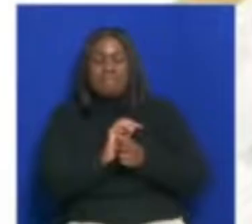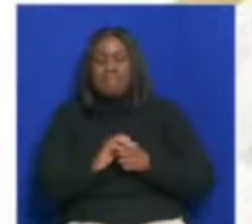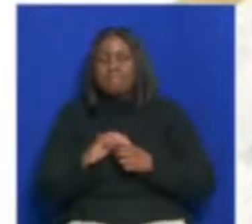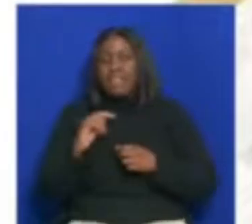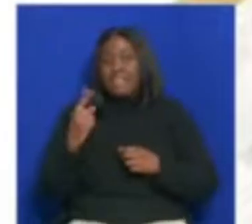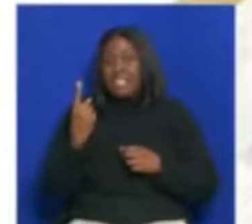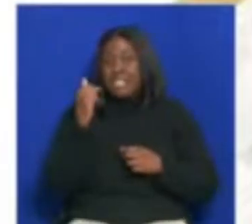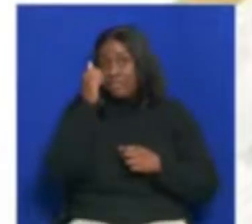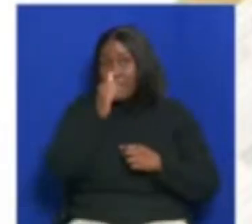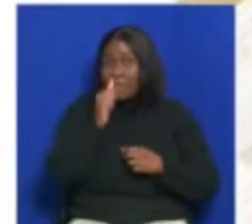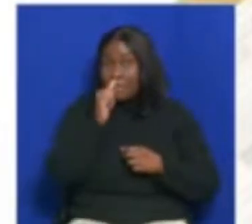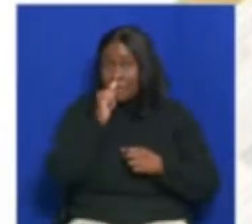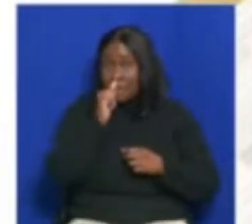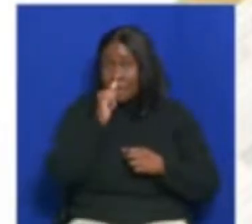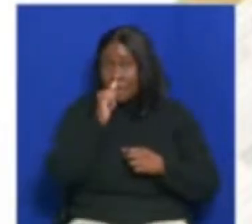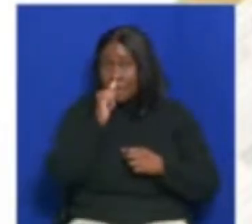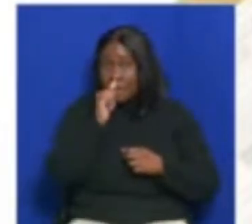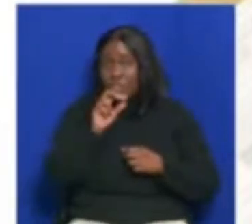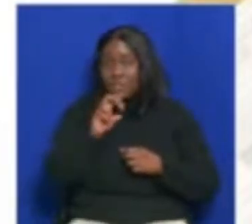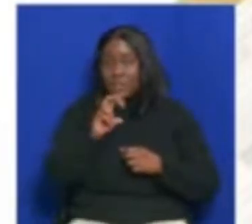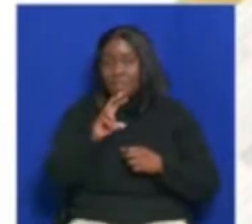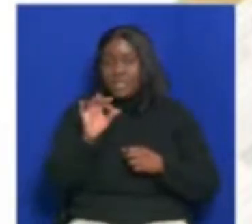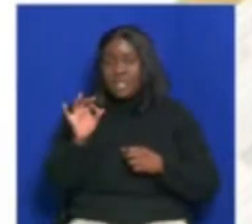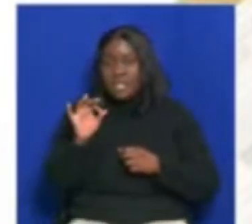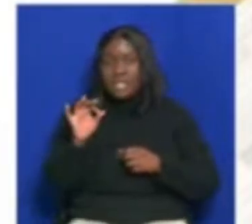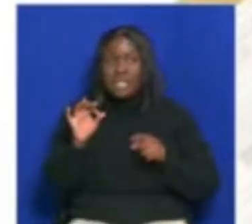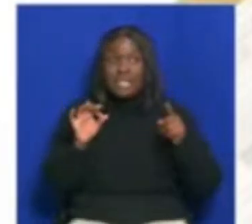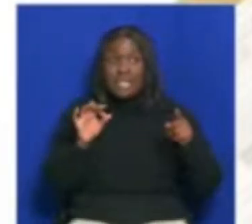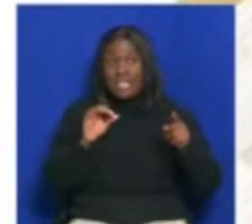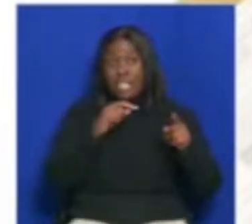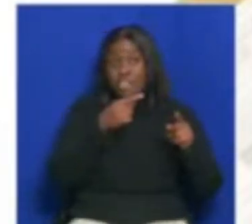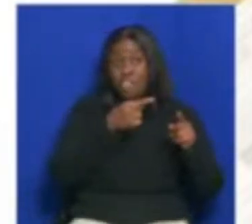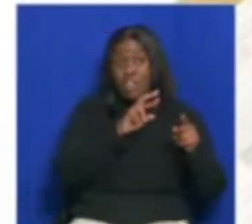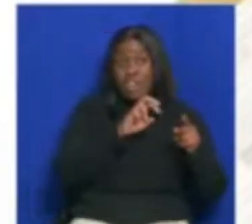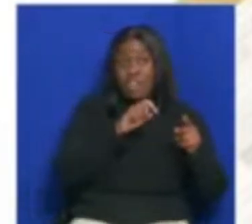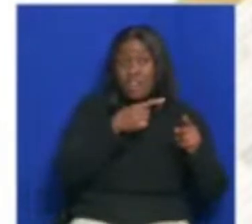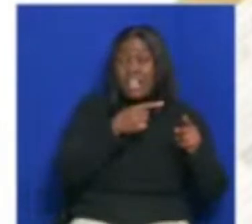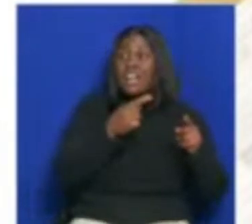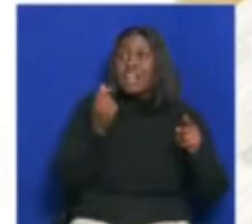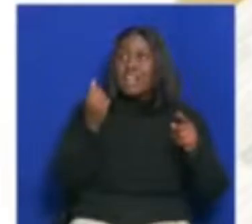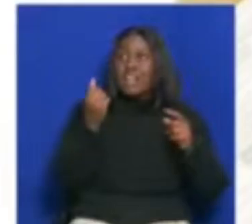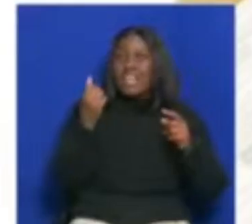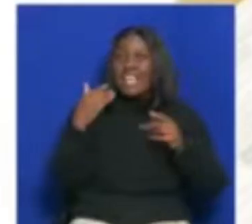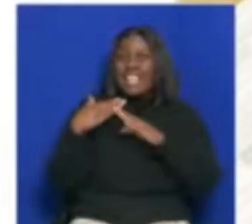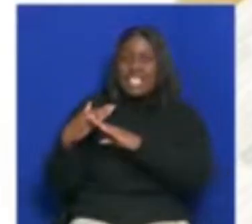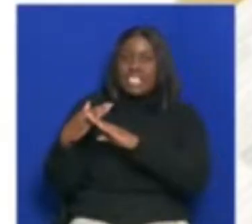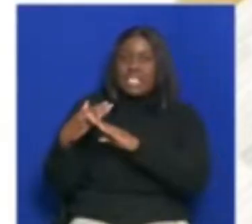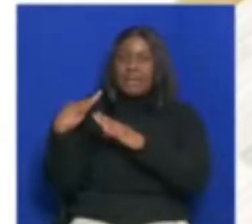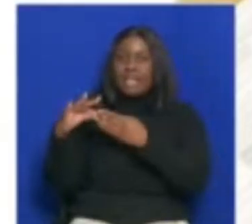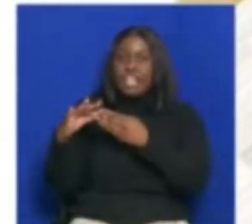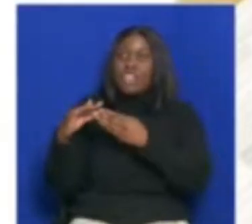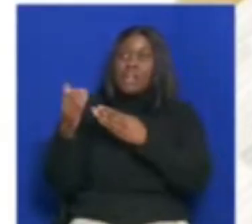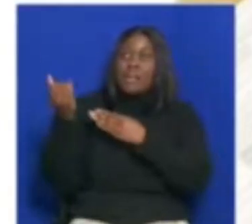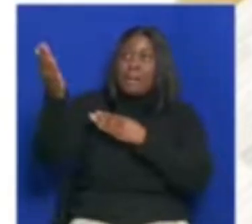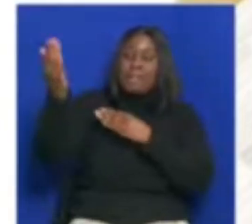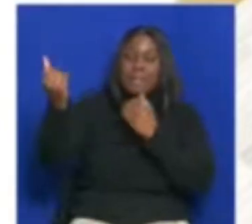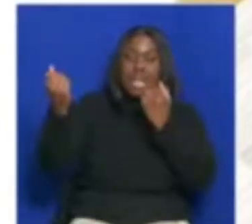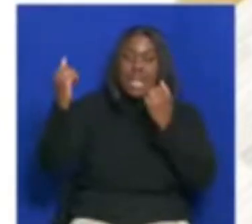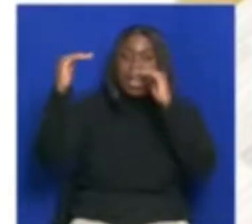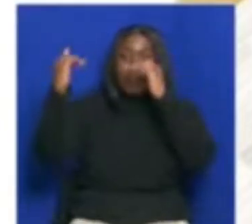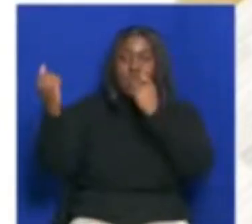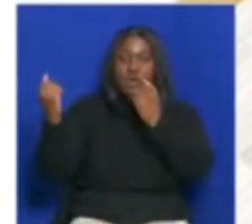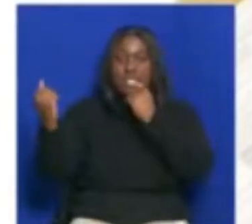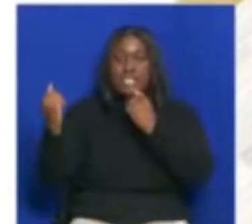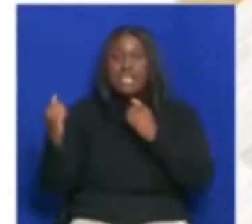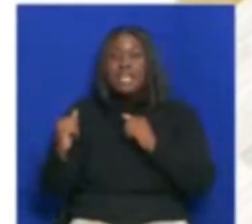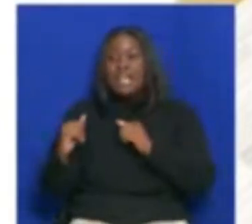Gregory Loftus had issued his interdict application, members of the task team under the command of Lieutenant Colonel Dina